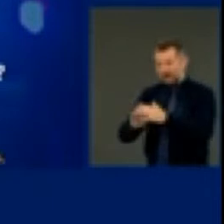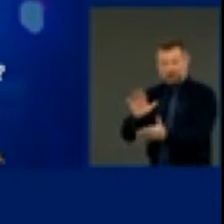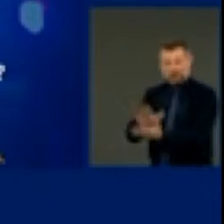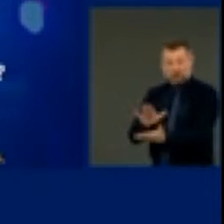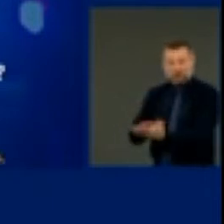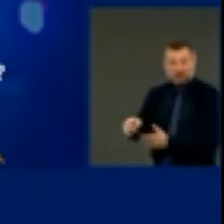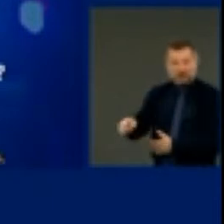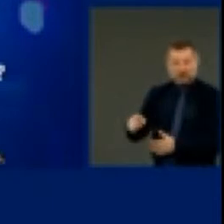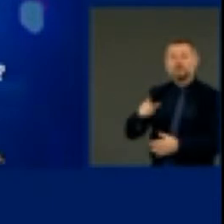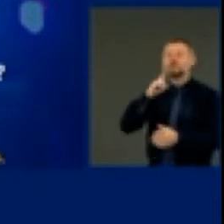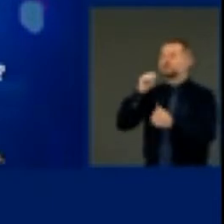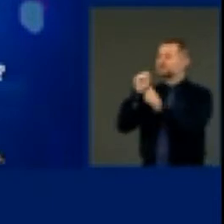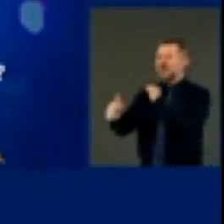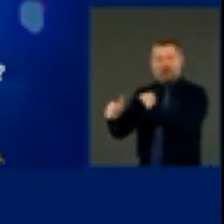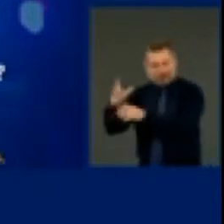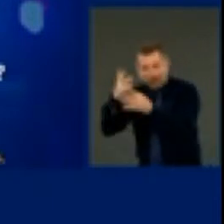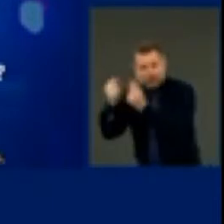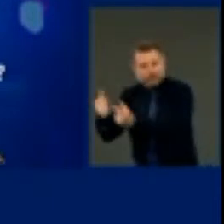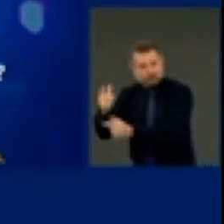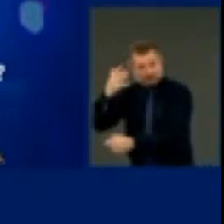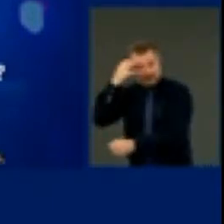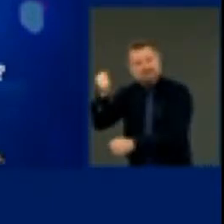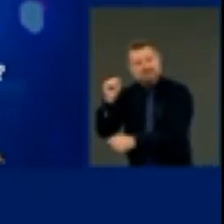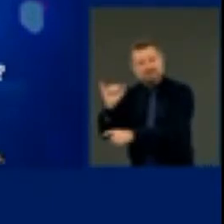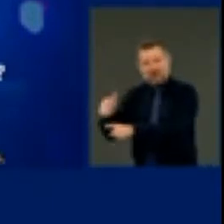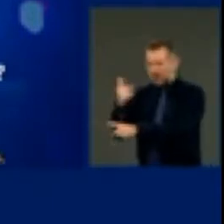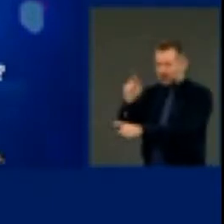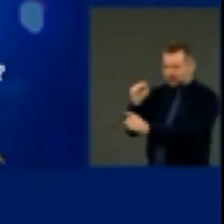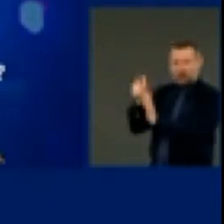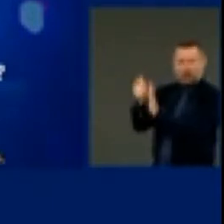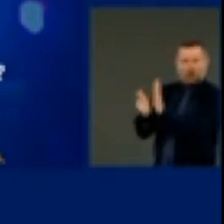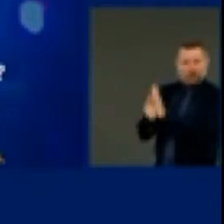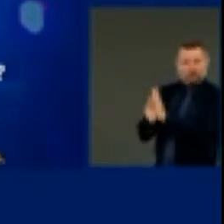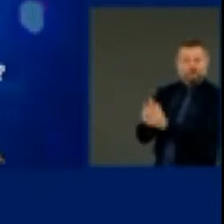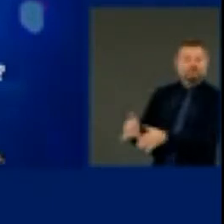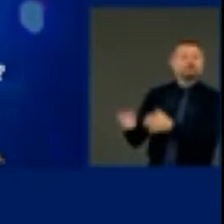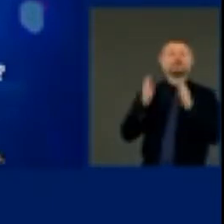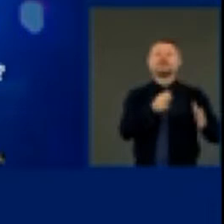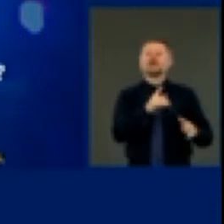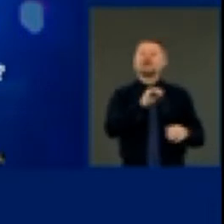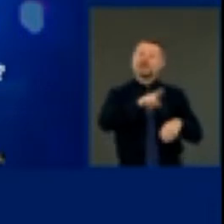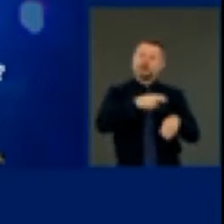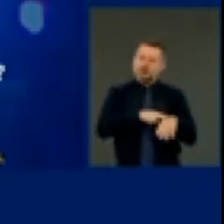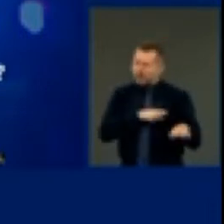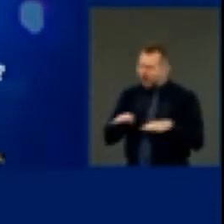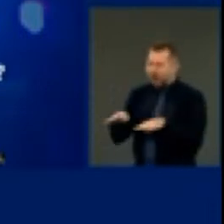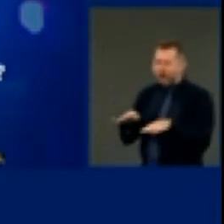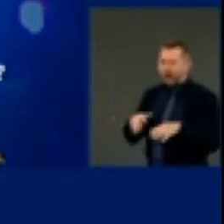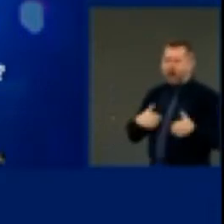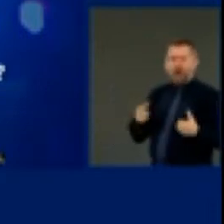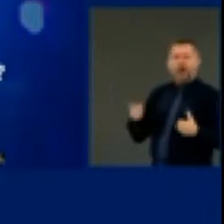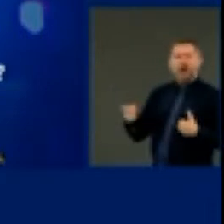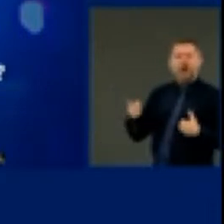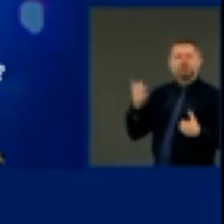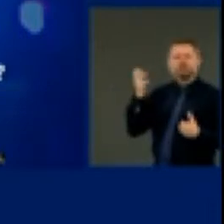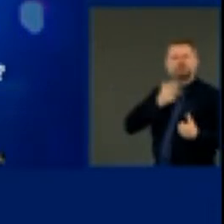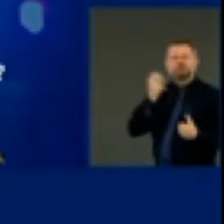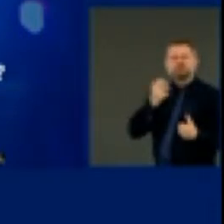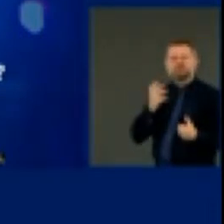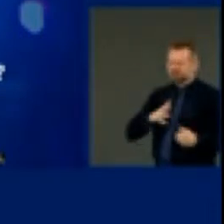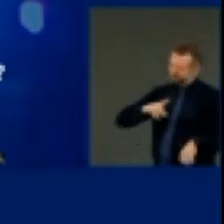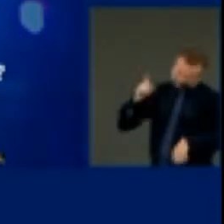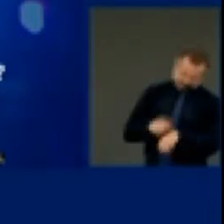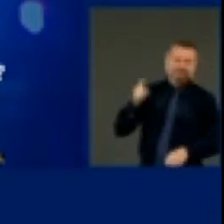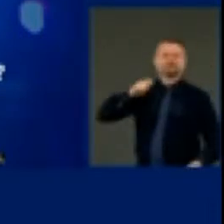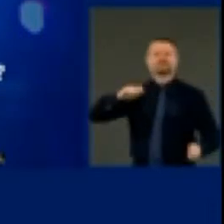massacred in a classroom. They were outraged. They should have been. Turn the outrage into action. How do you turn outrage